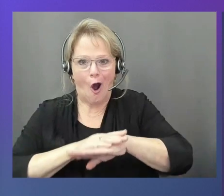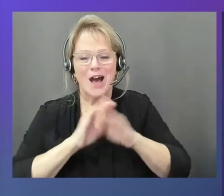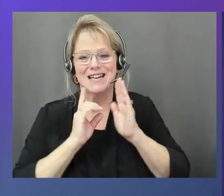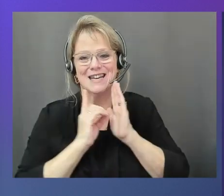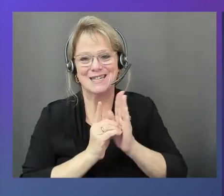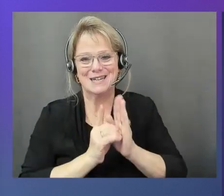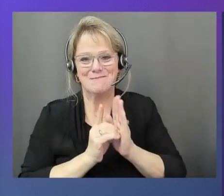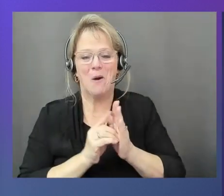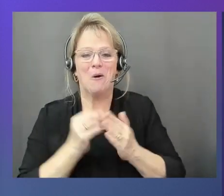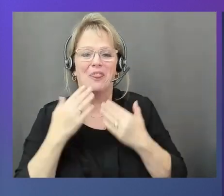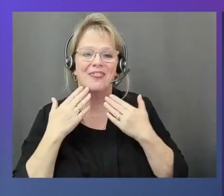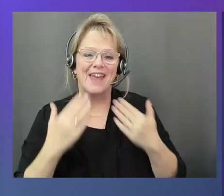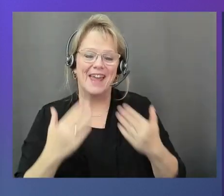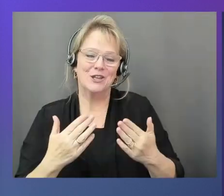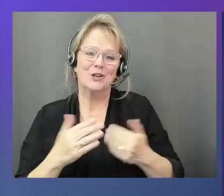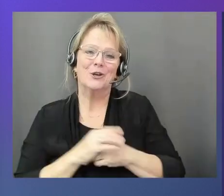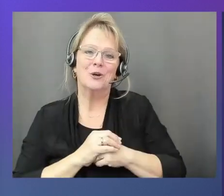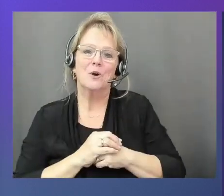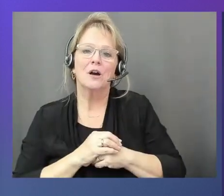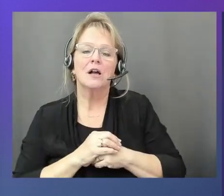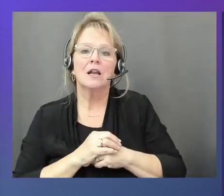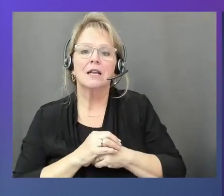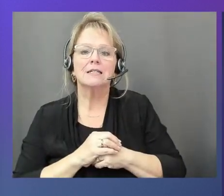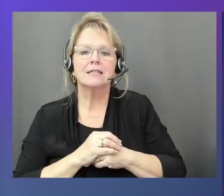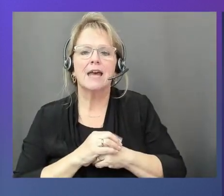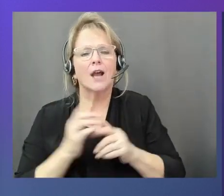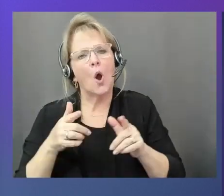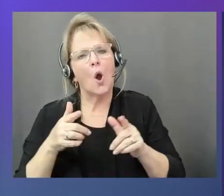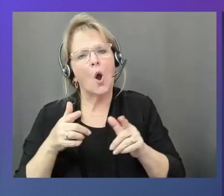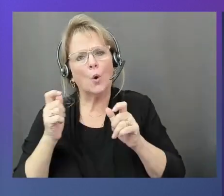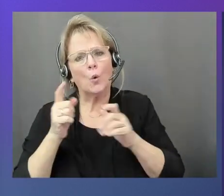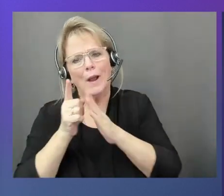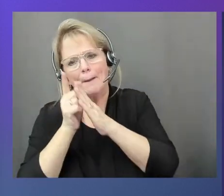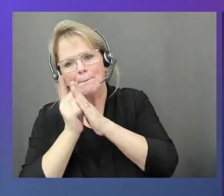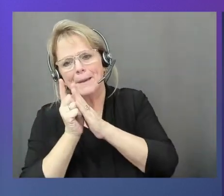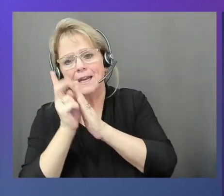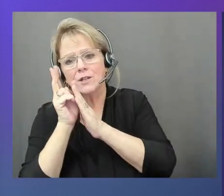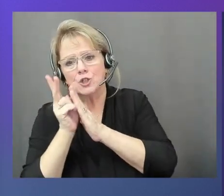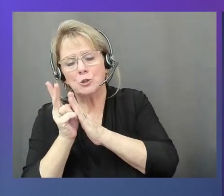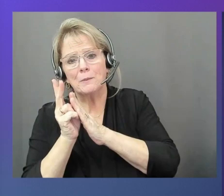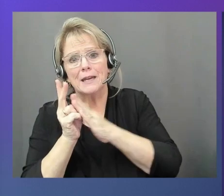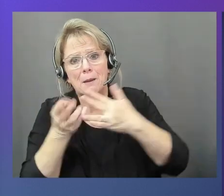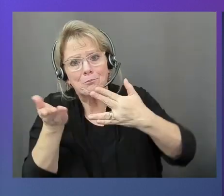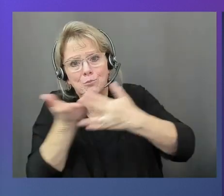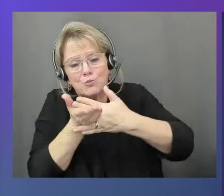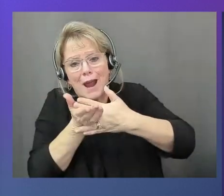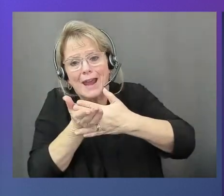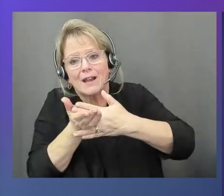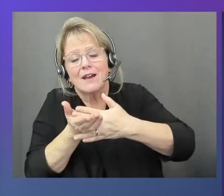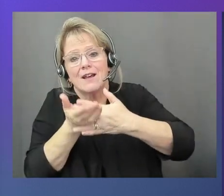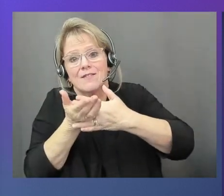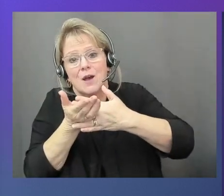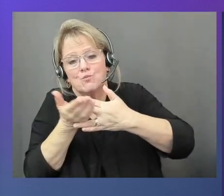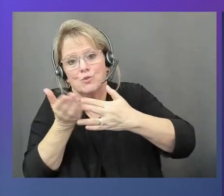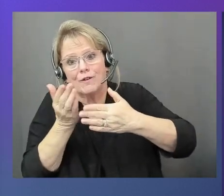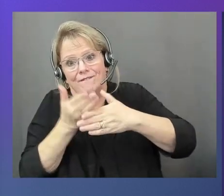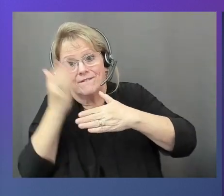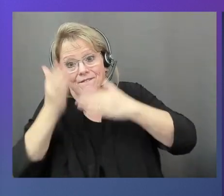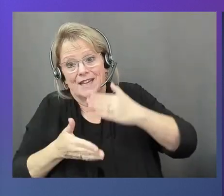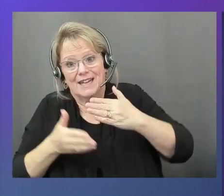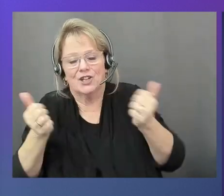So, Adrian, what do you say we take a quick minute or two break? We'll come back, we'll wrap up the day. We're at the end of the